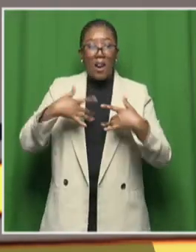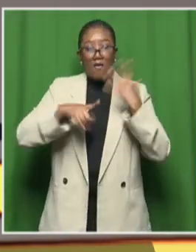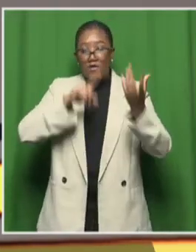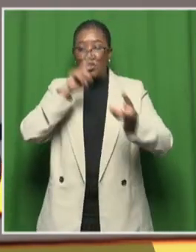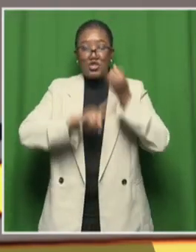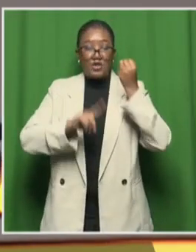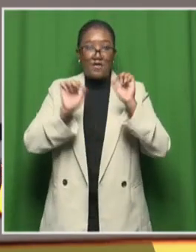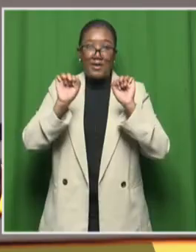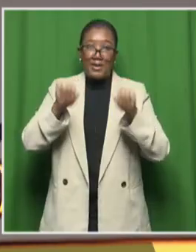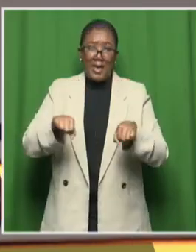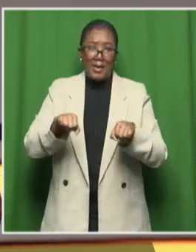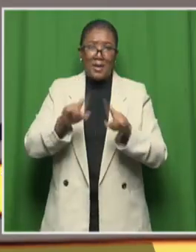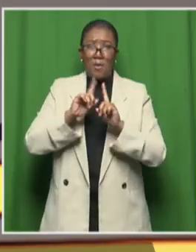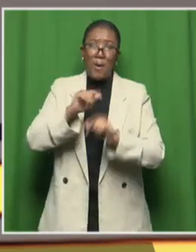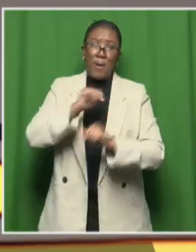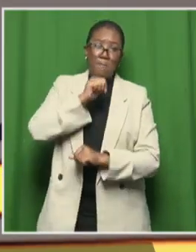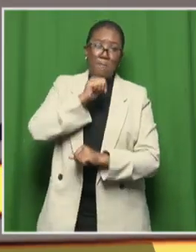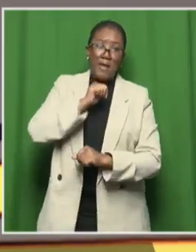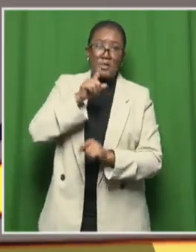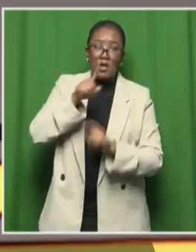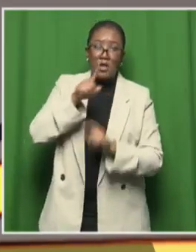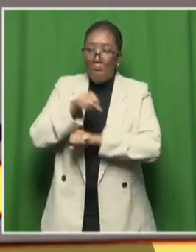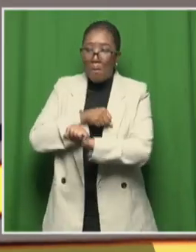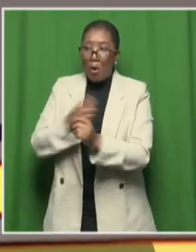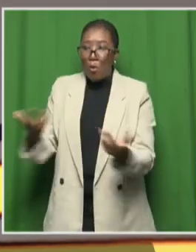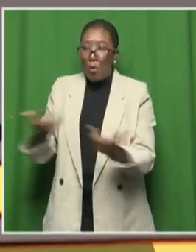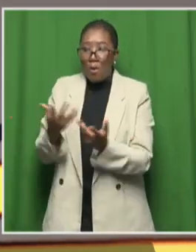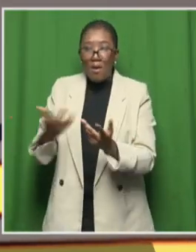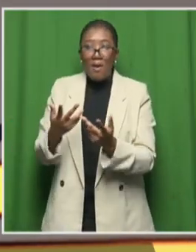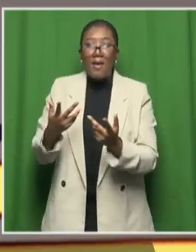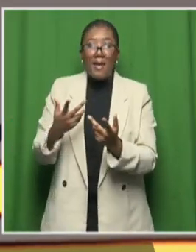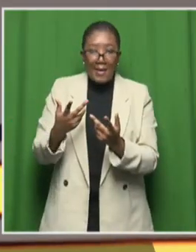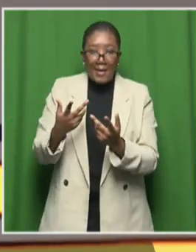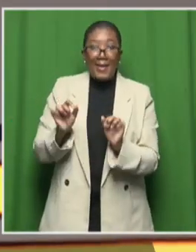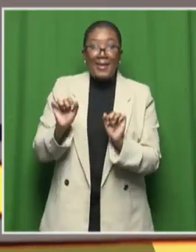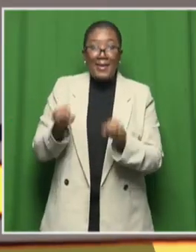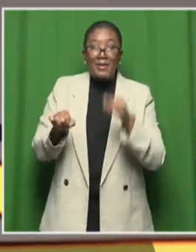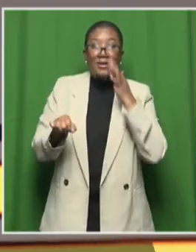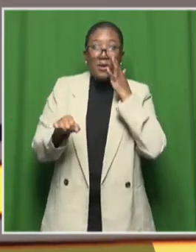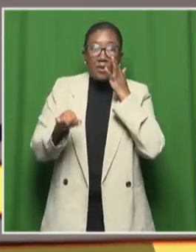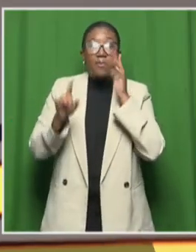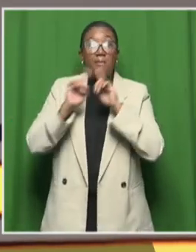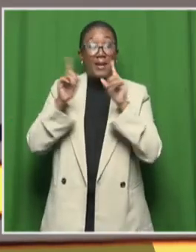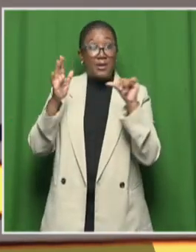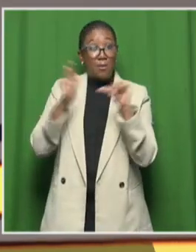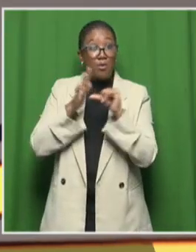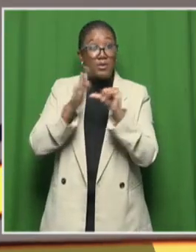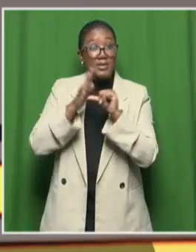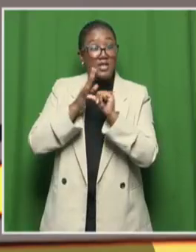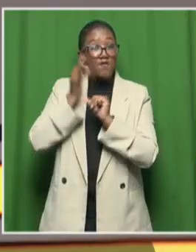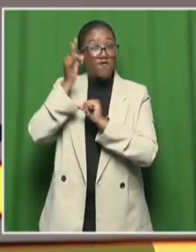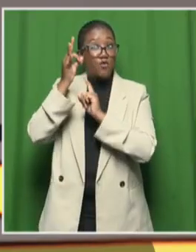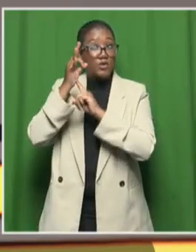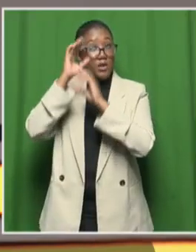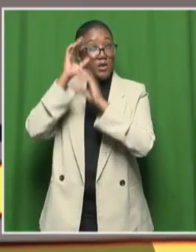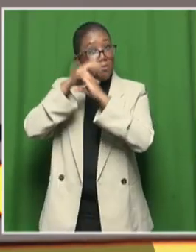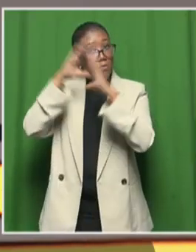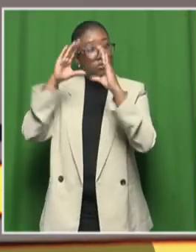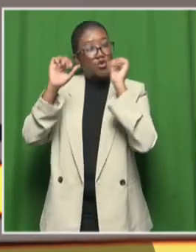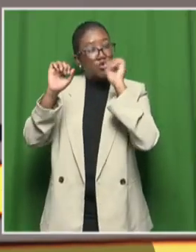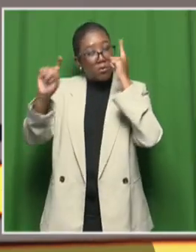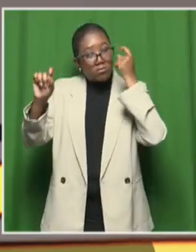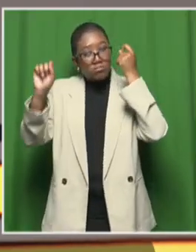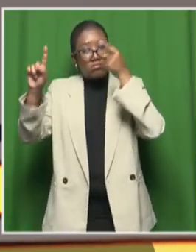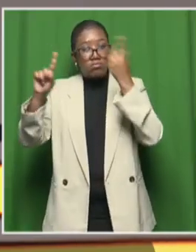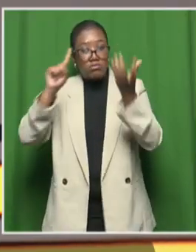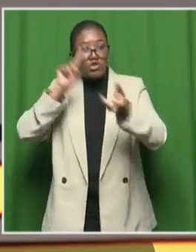or conditions can define you towards a particular situation. But the most important thing, never lose